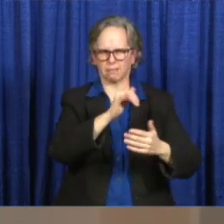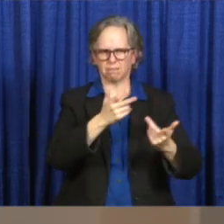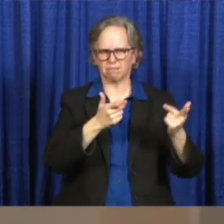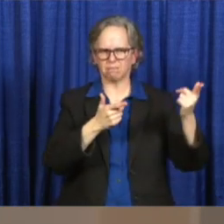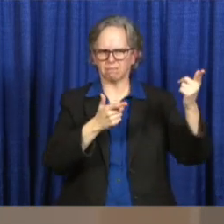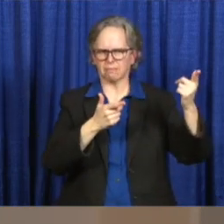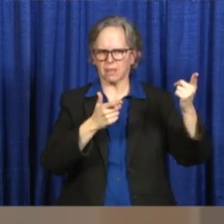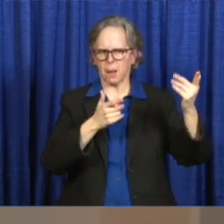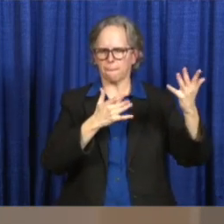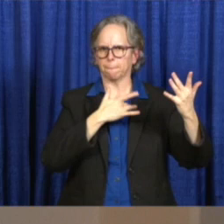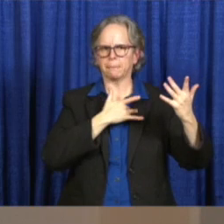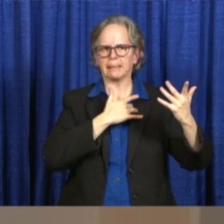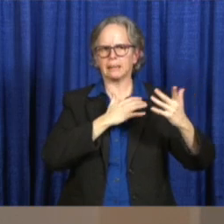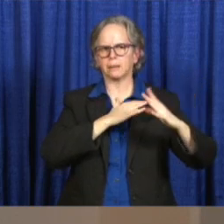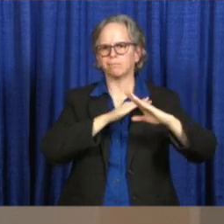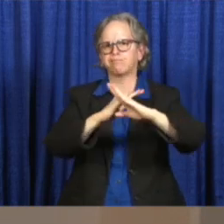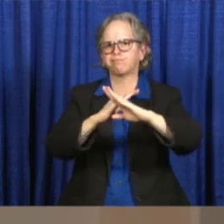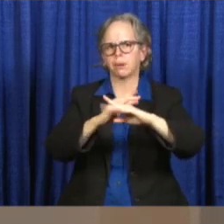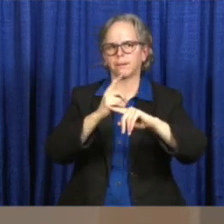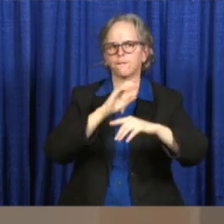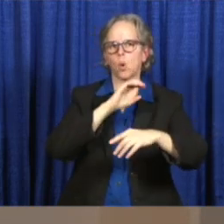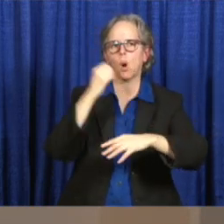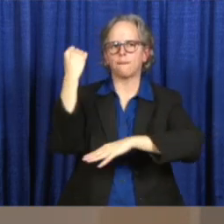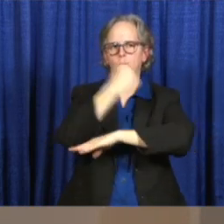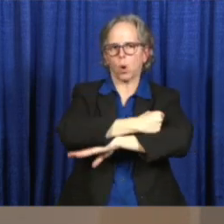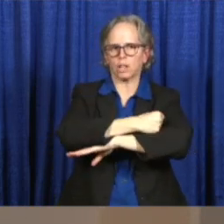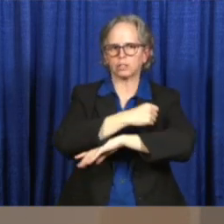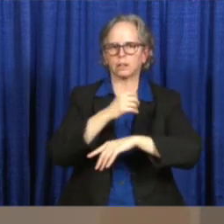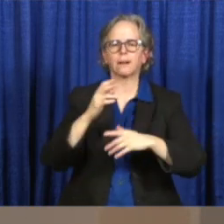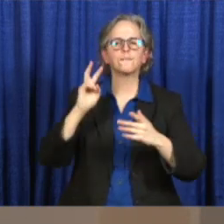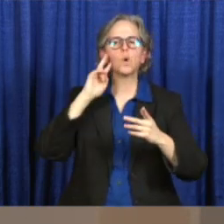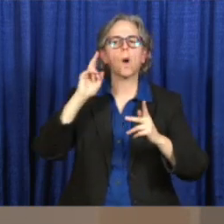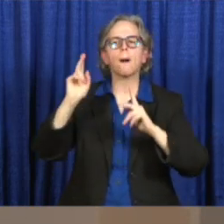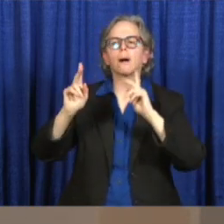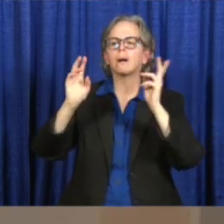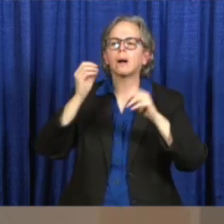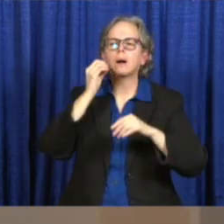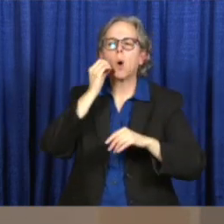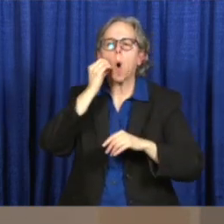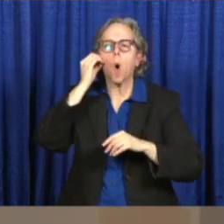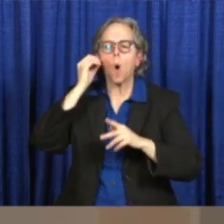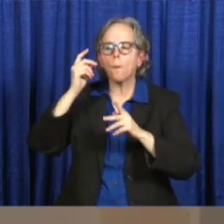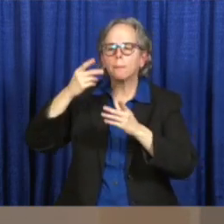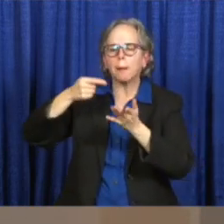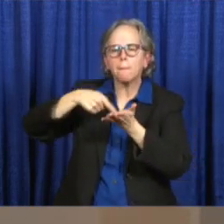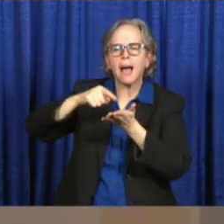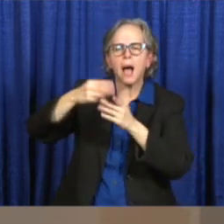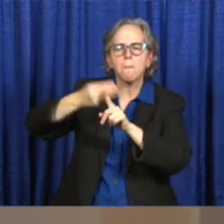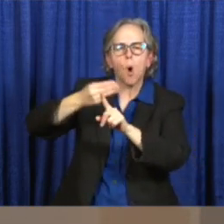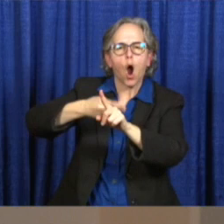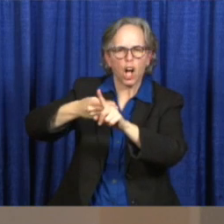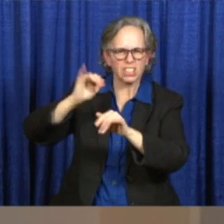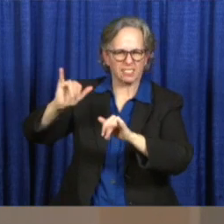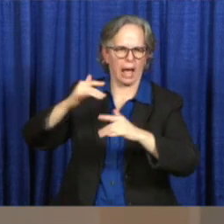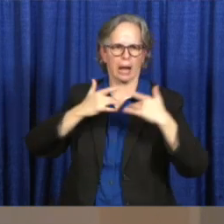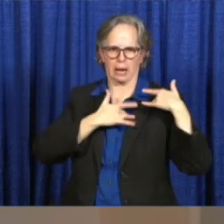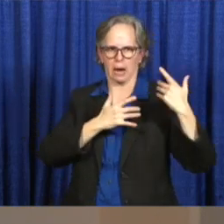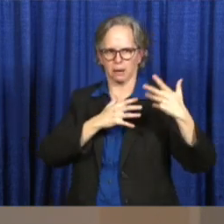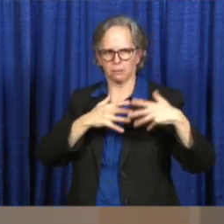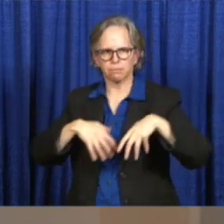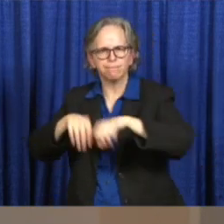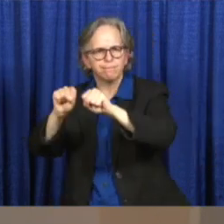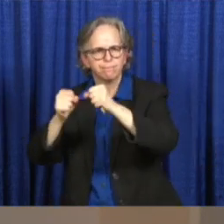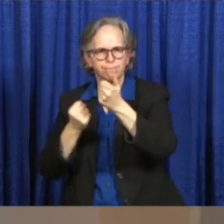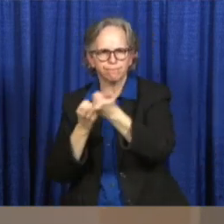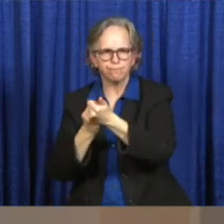on residential mortgages and provided a 12-month forbearance for those. You know that